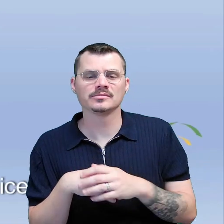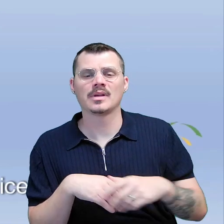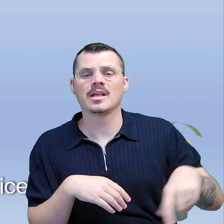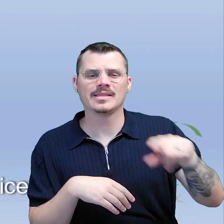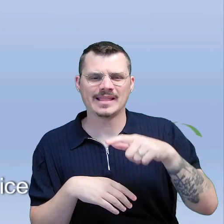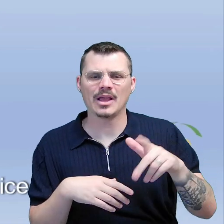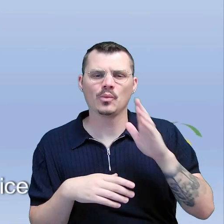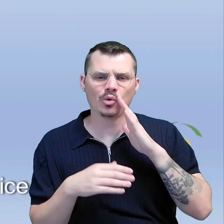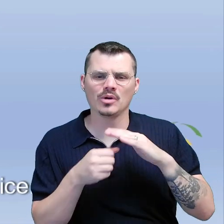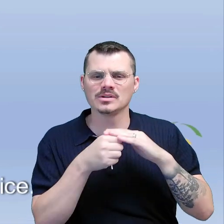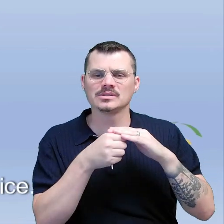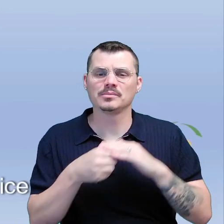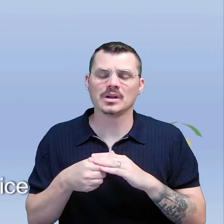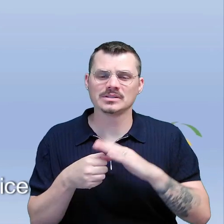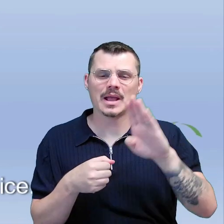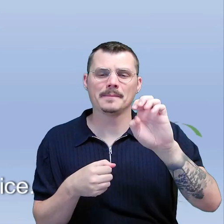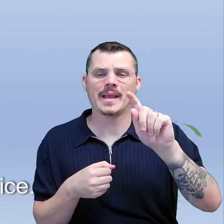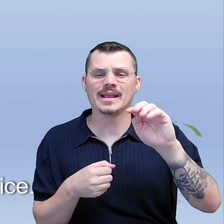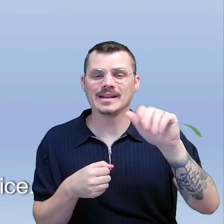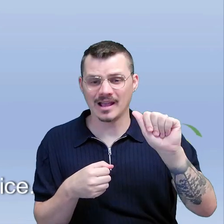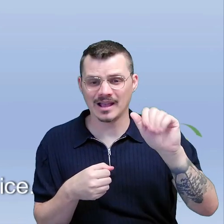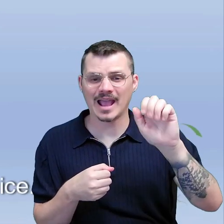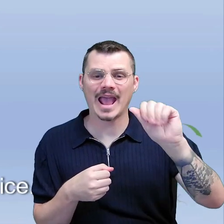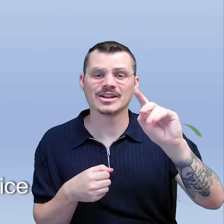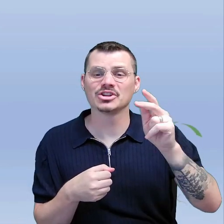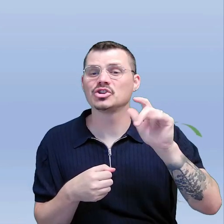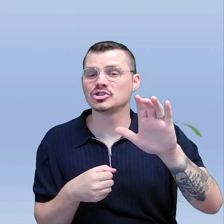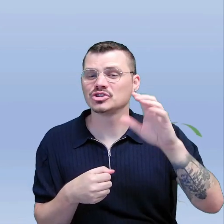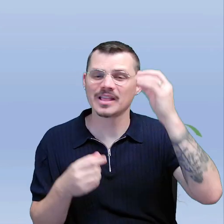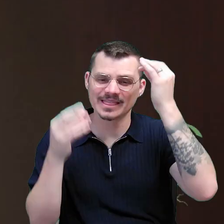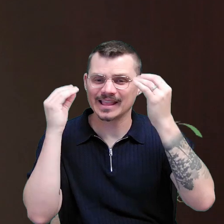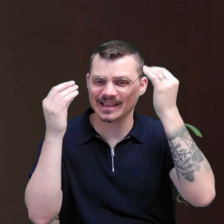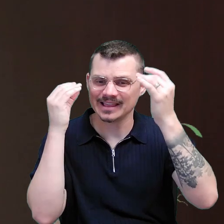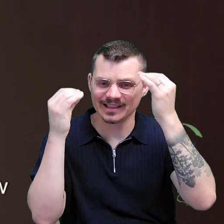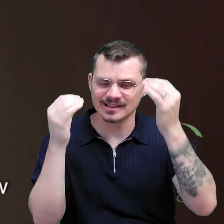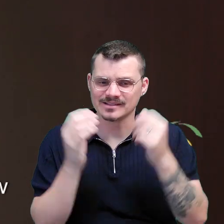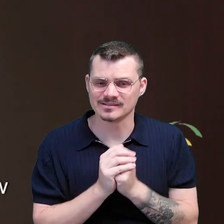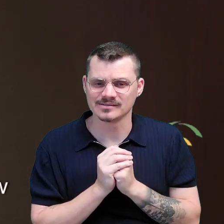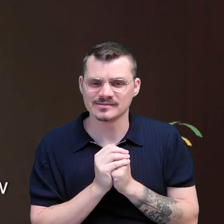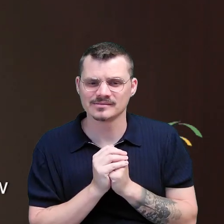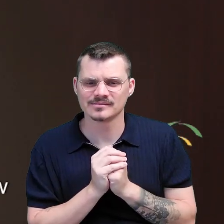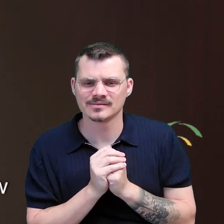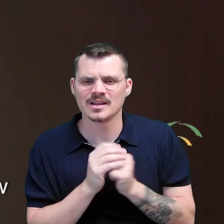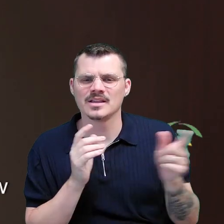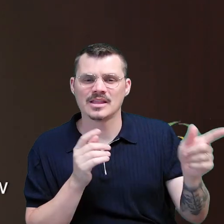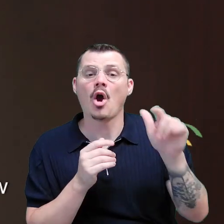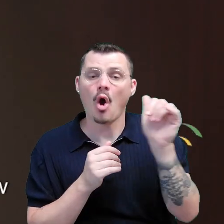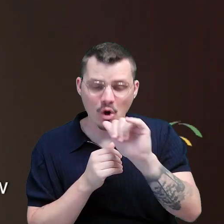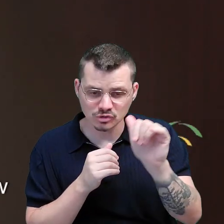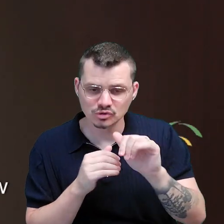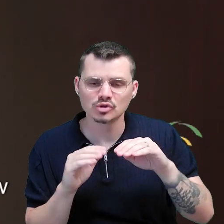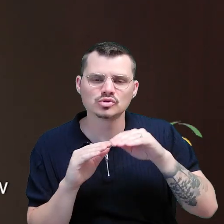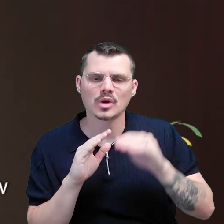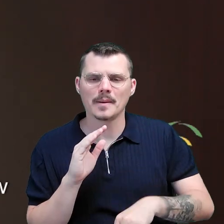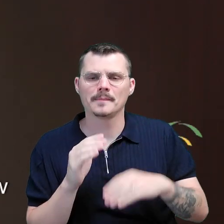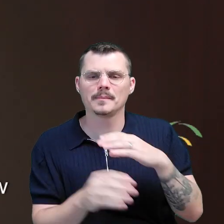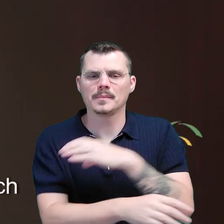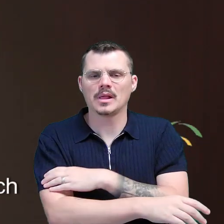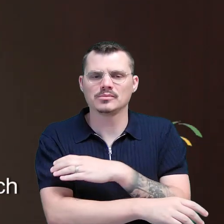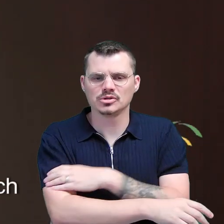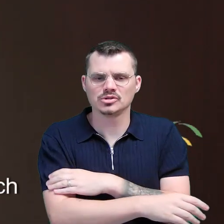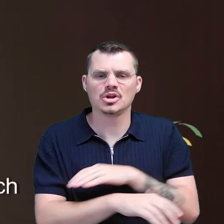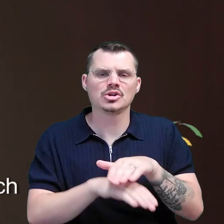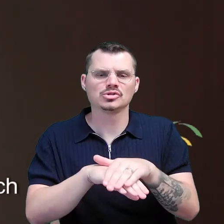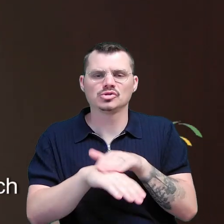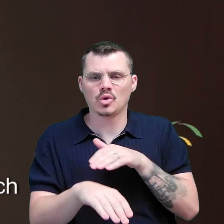They suppress beta adrenergic thinking juice. And they also drop blood pressure, slow